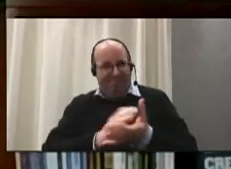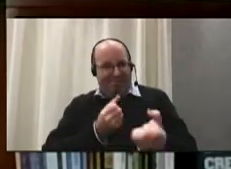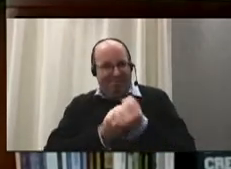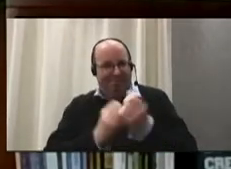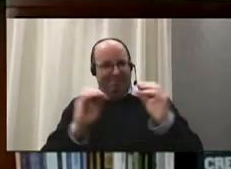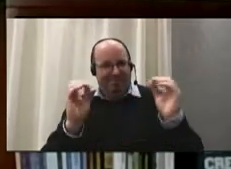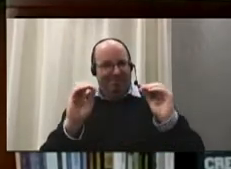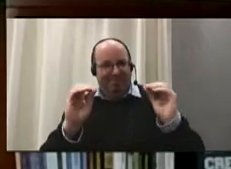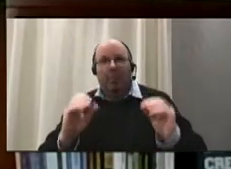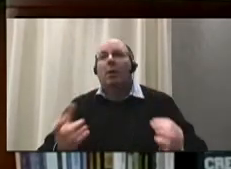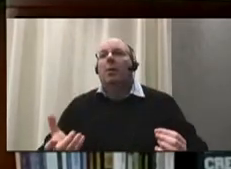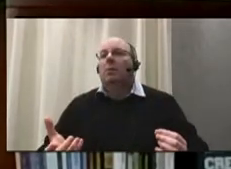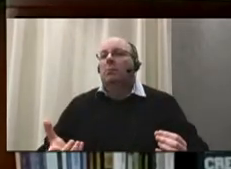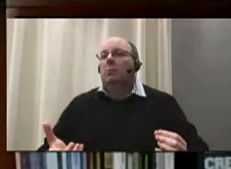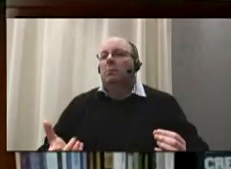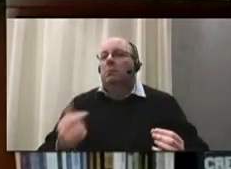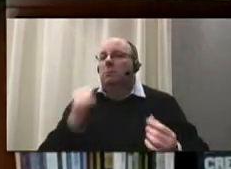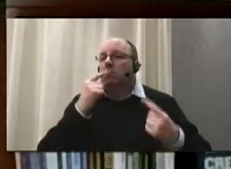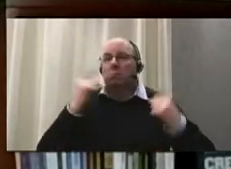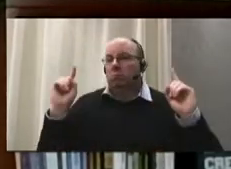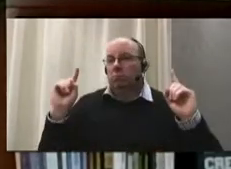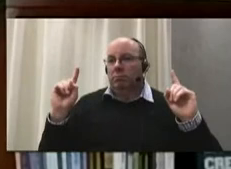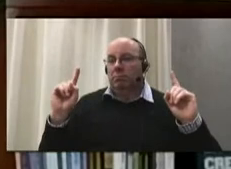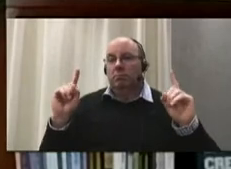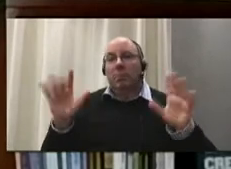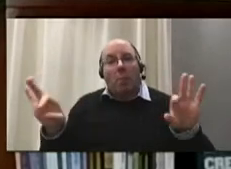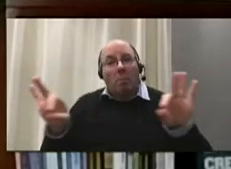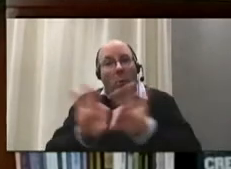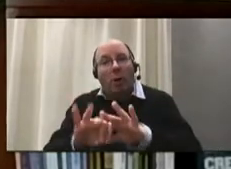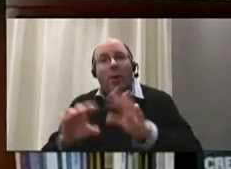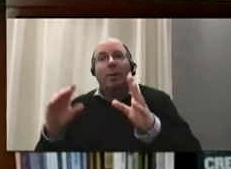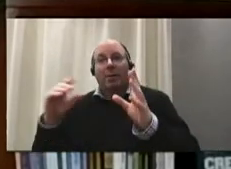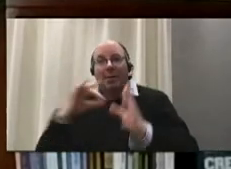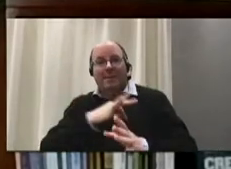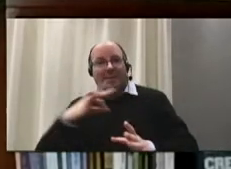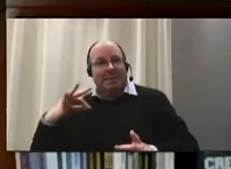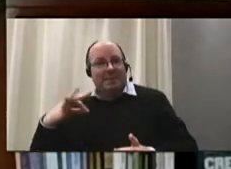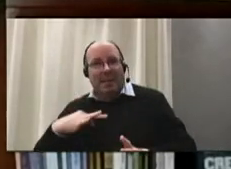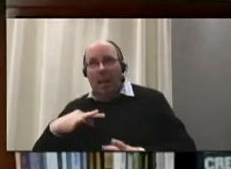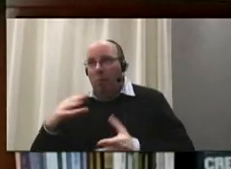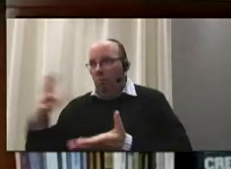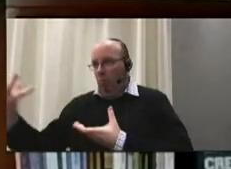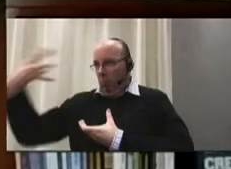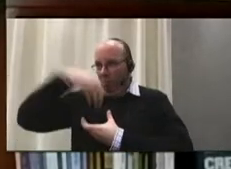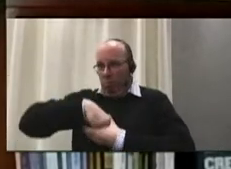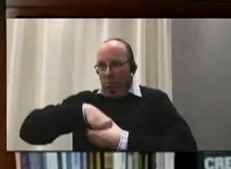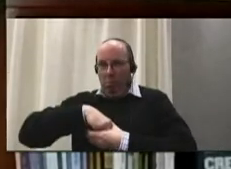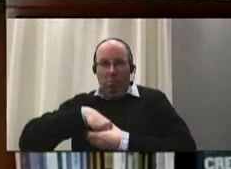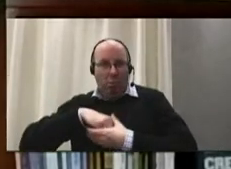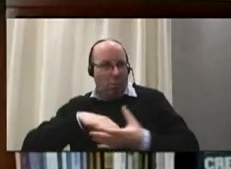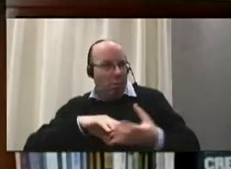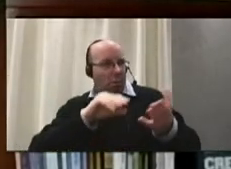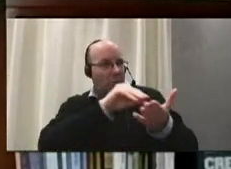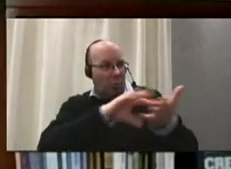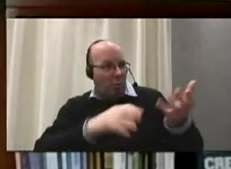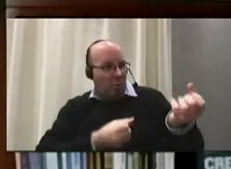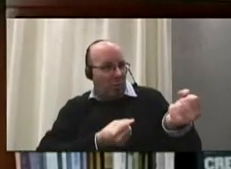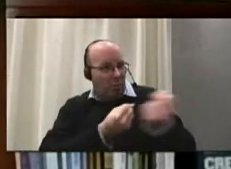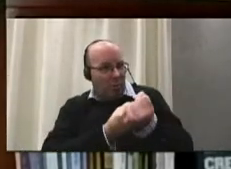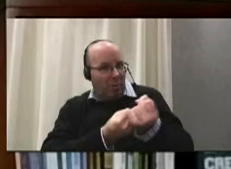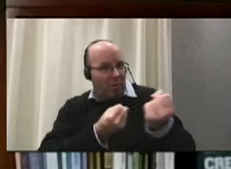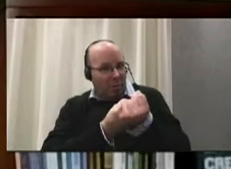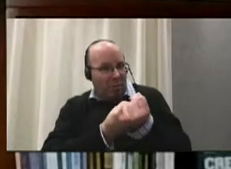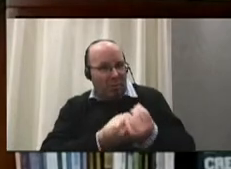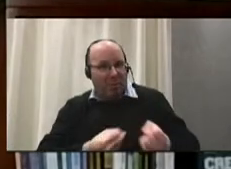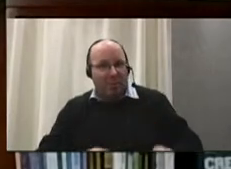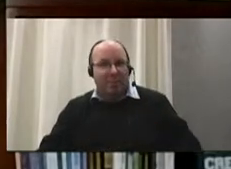professional development is supporting a structure that needs to be in place to support our staff who are in fact working with our